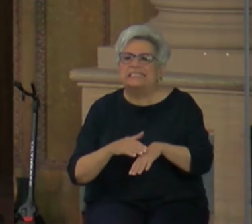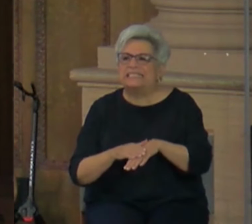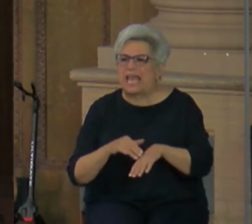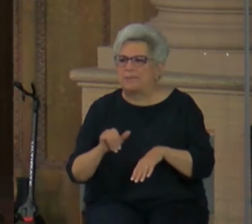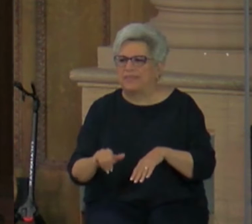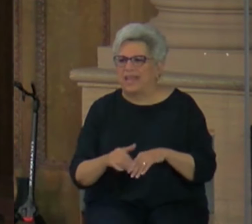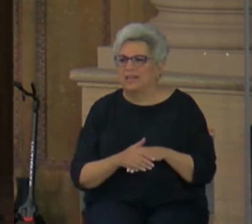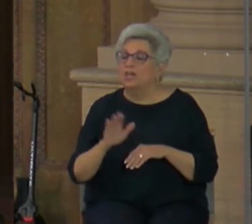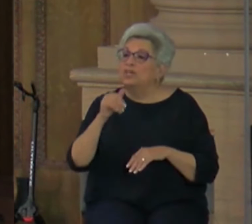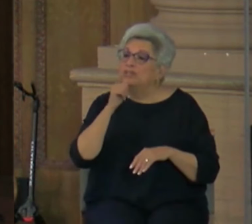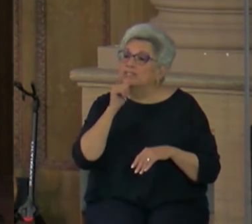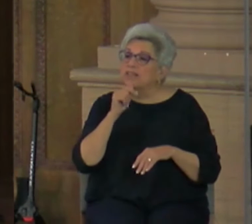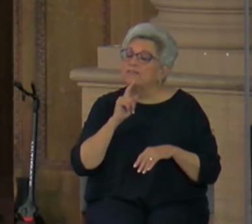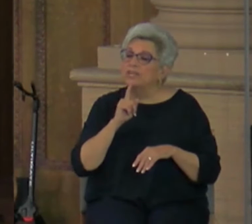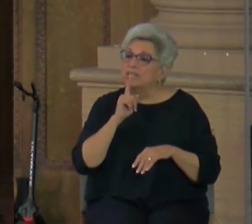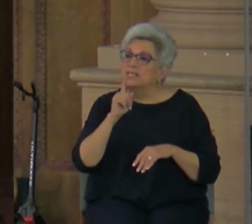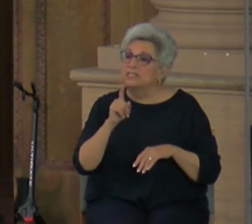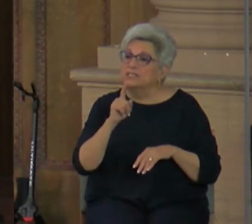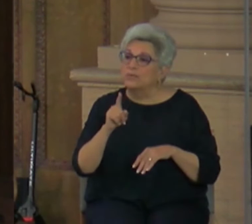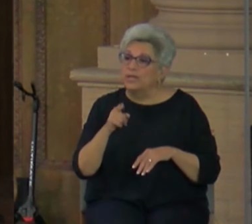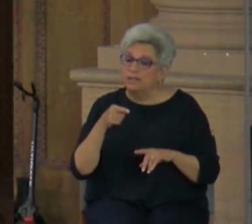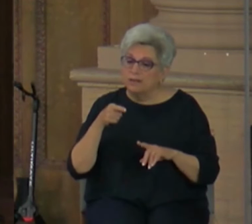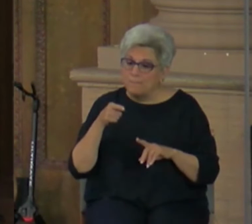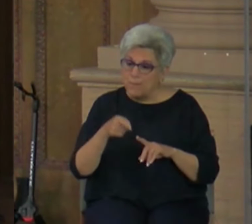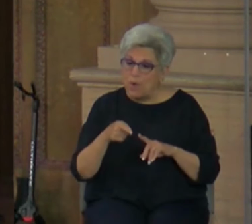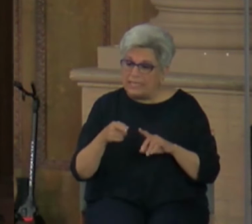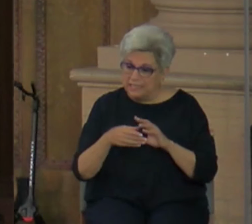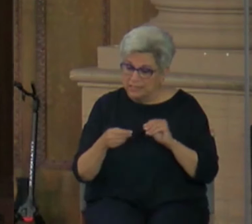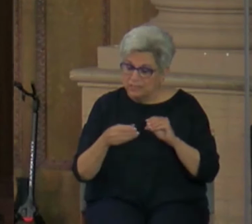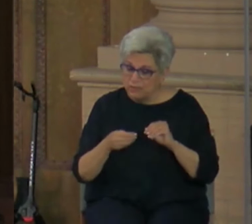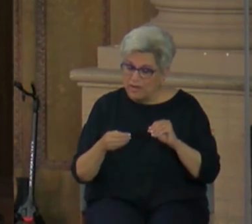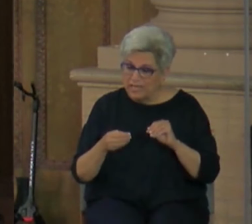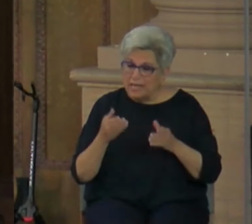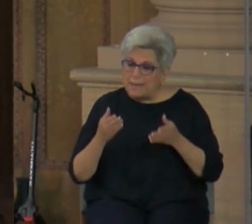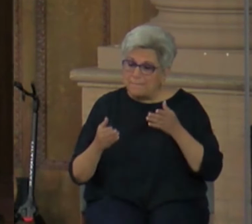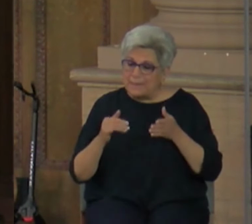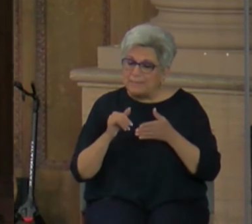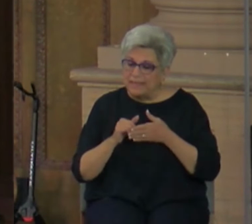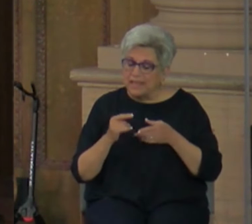So your suffering is a real plot point in your story, and it may define this season,